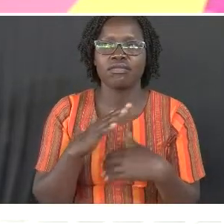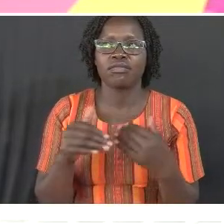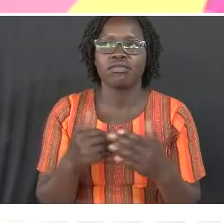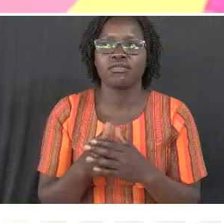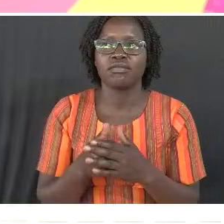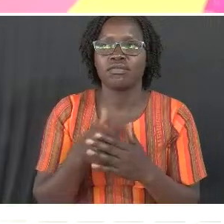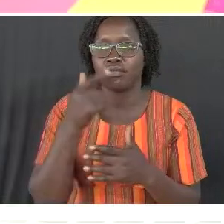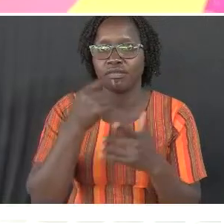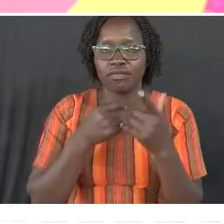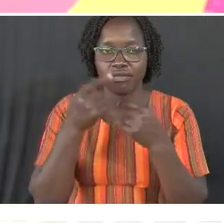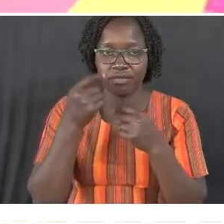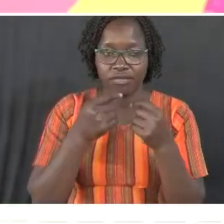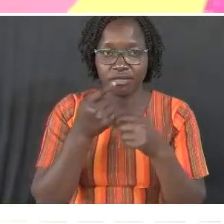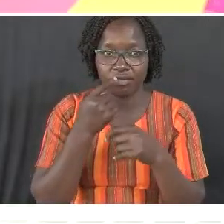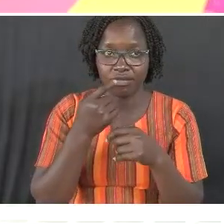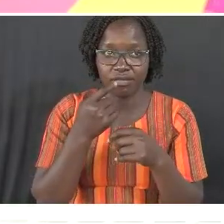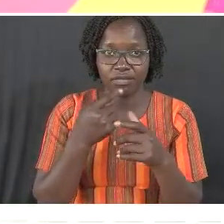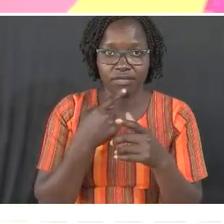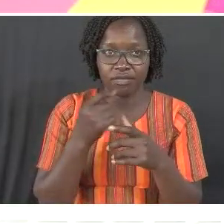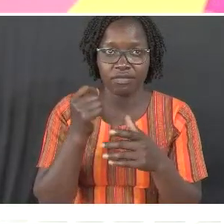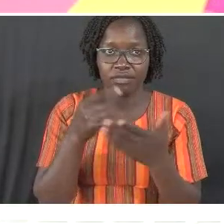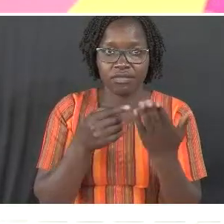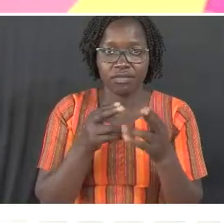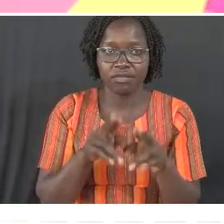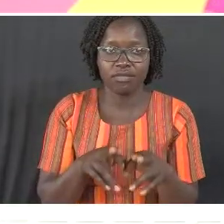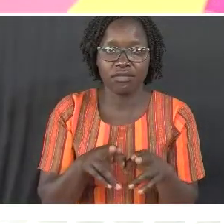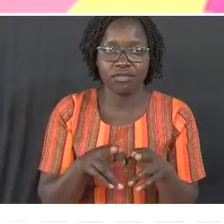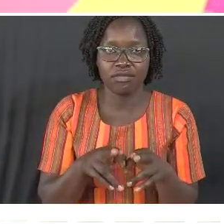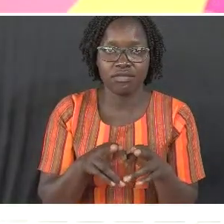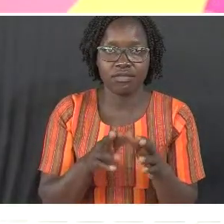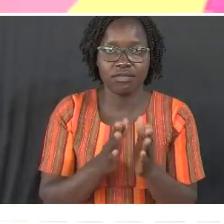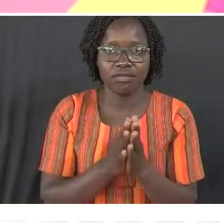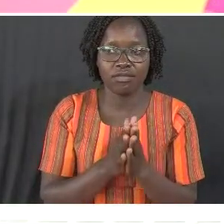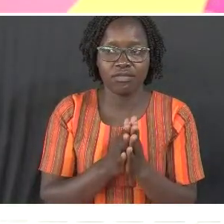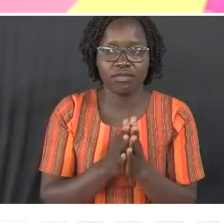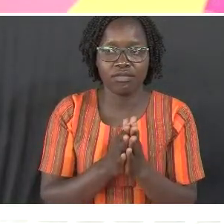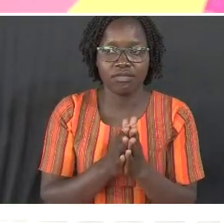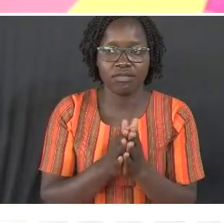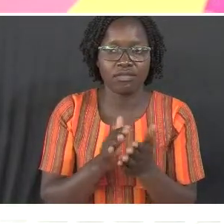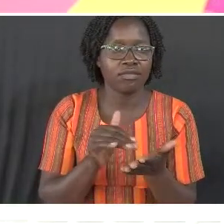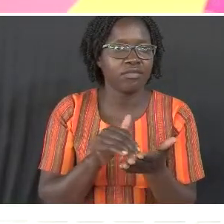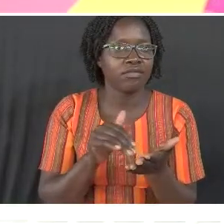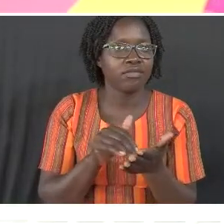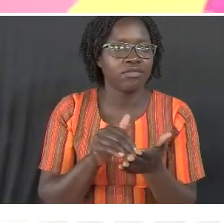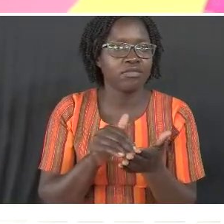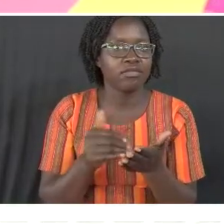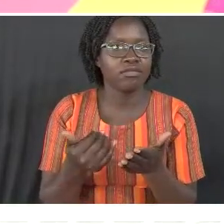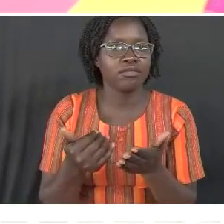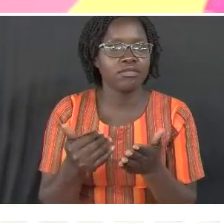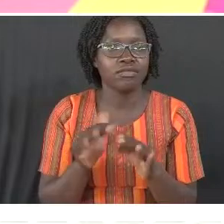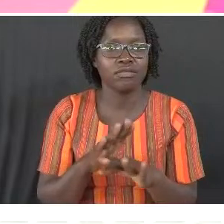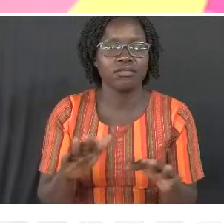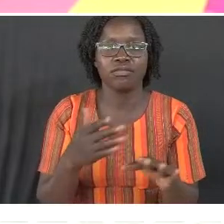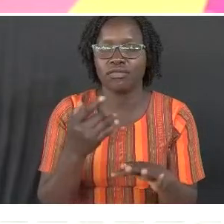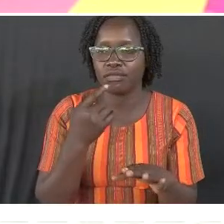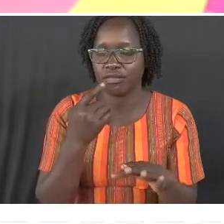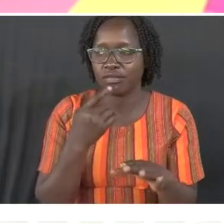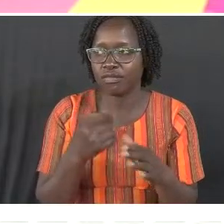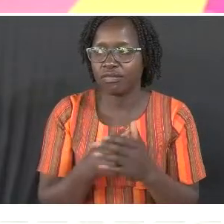their milk teeth. So what happens is, and then again we have the other set, which is the permanent